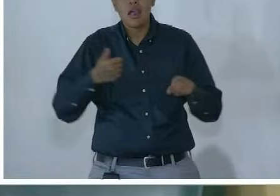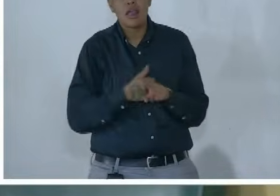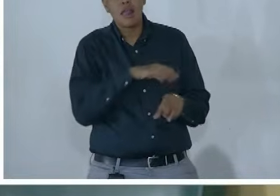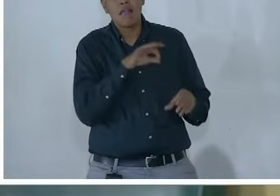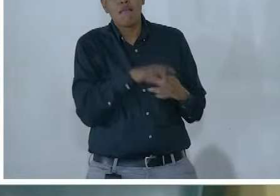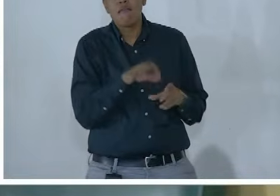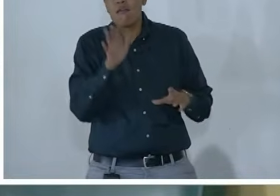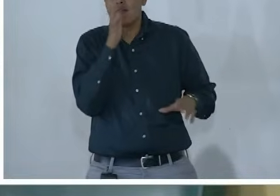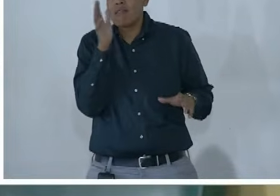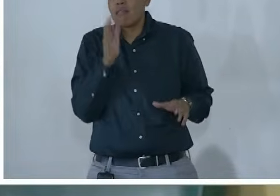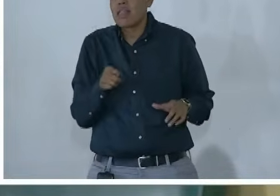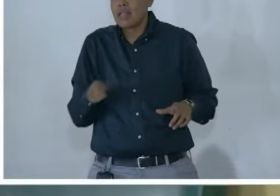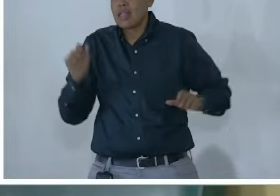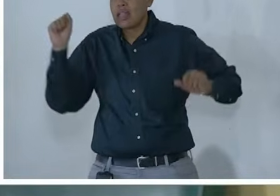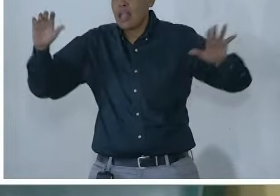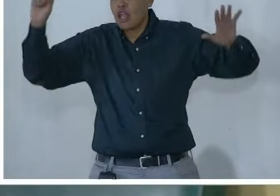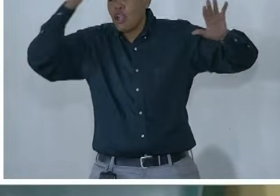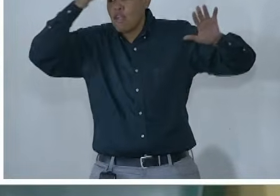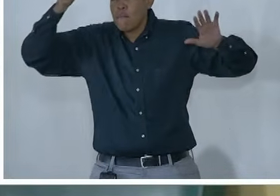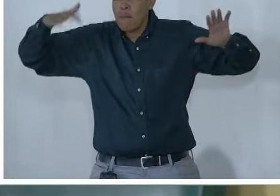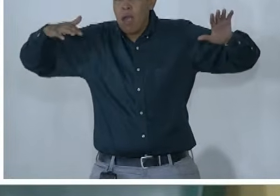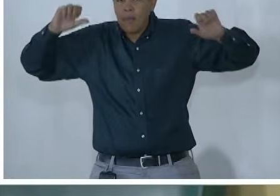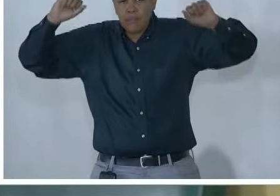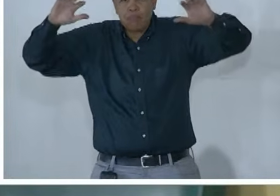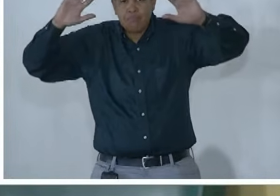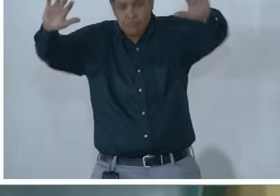not sent this government to Parliament.